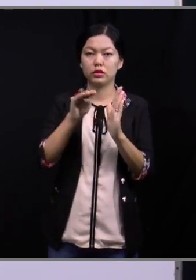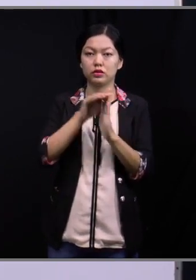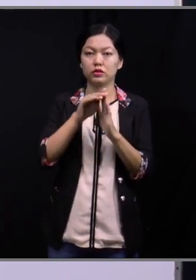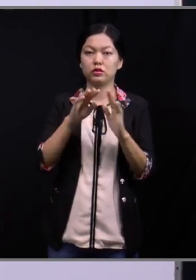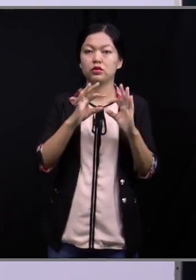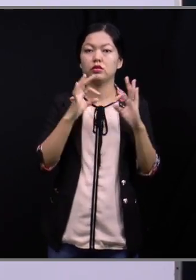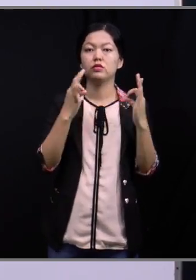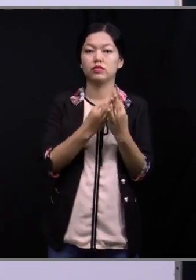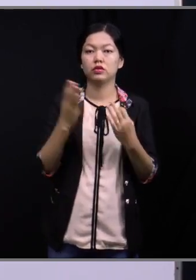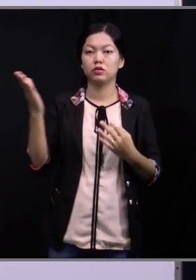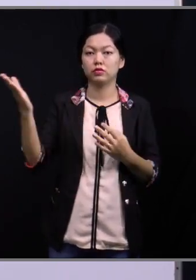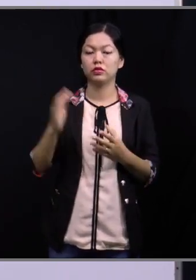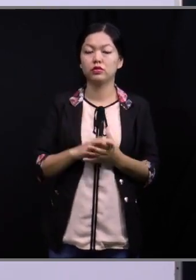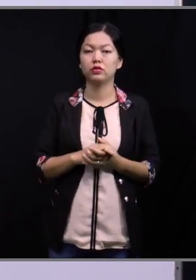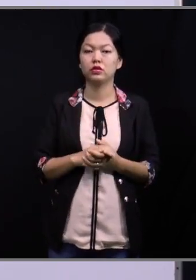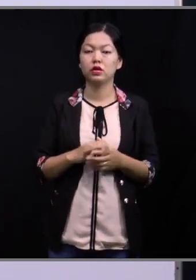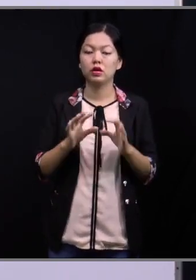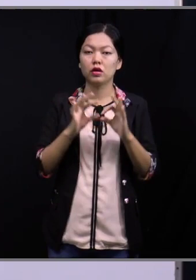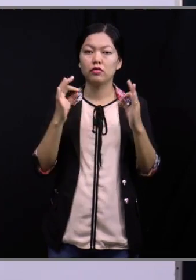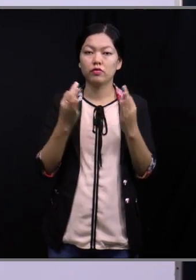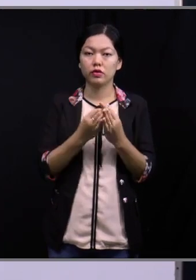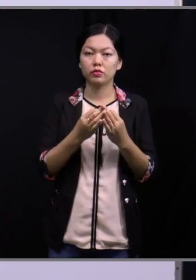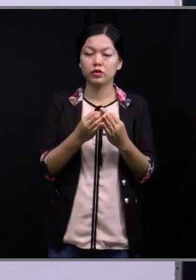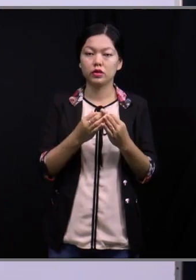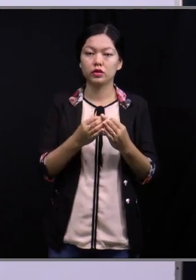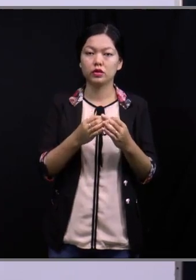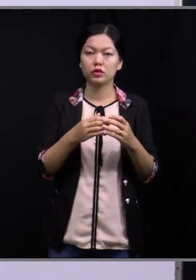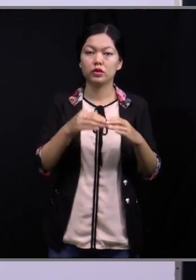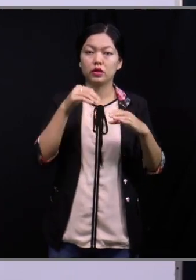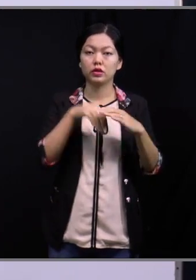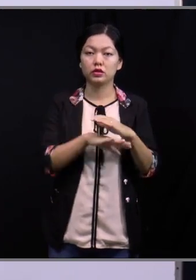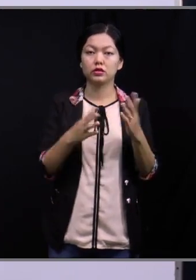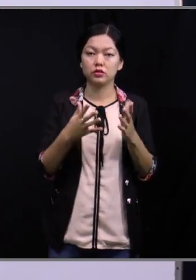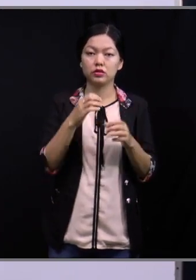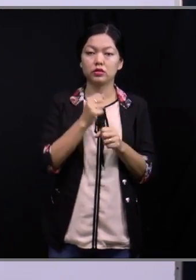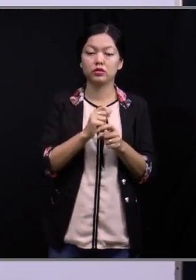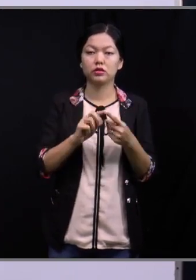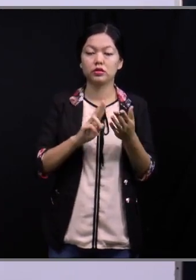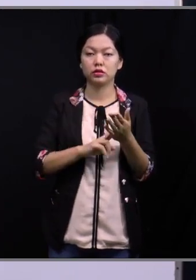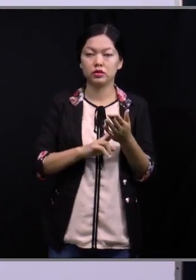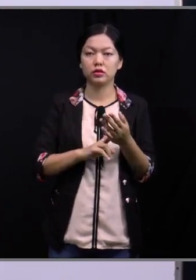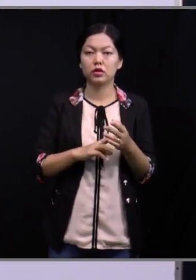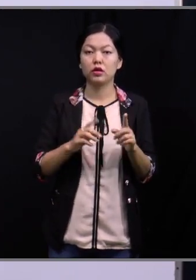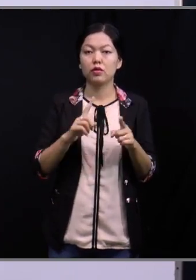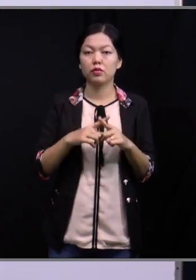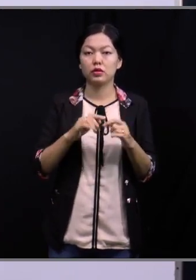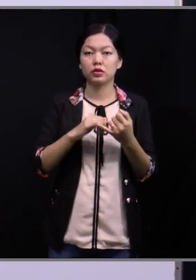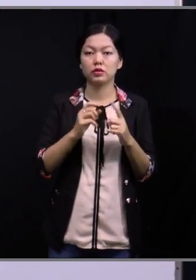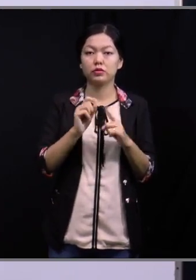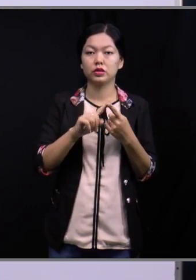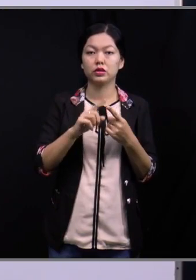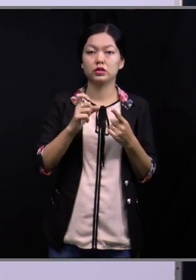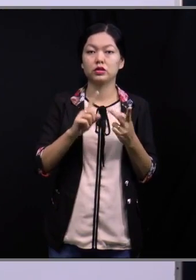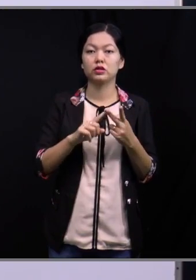family consists of genus or genus which are closely related, or consists of